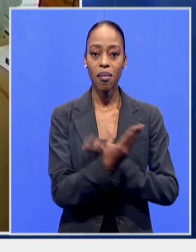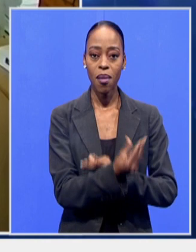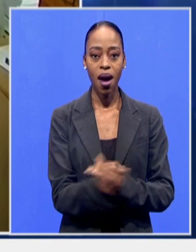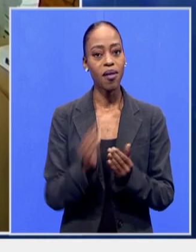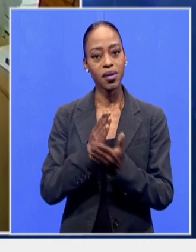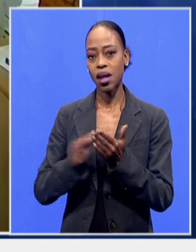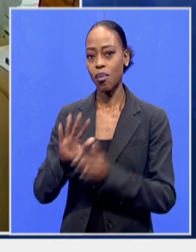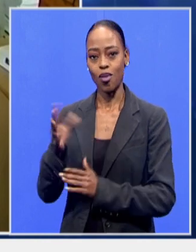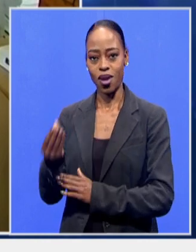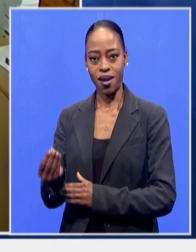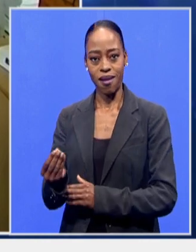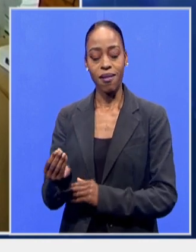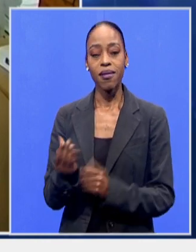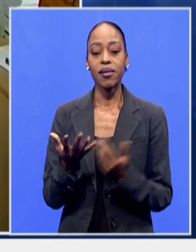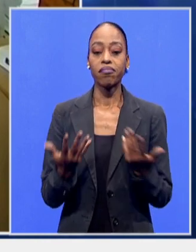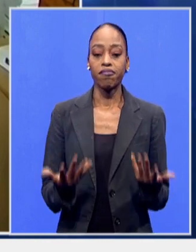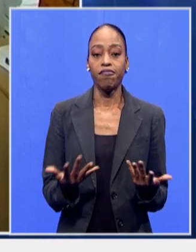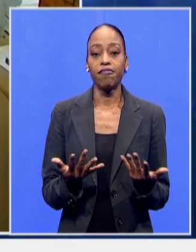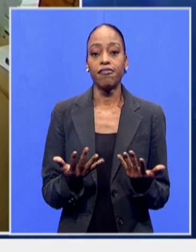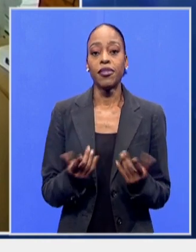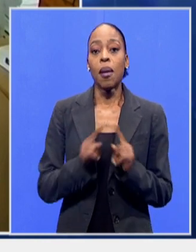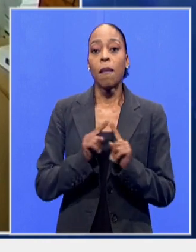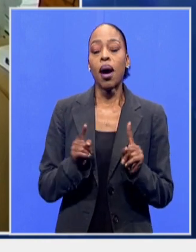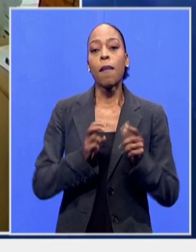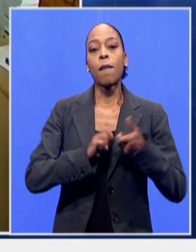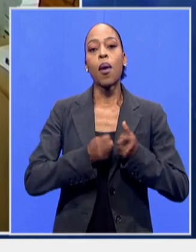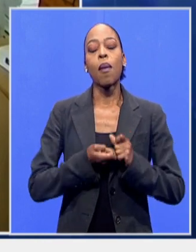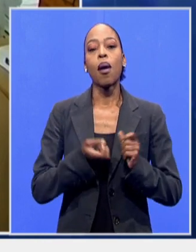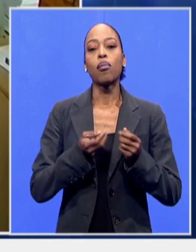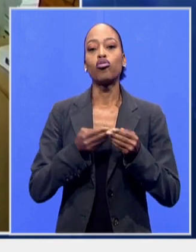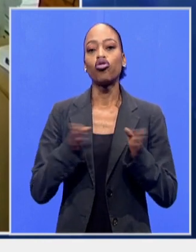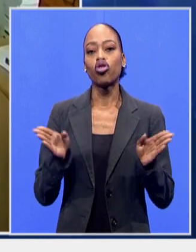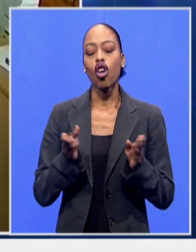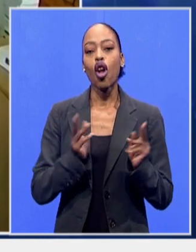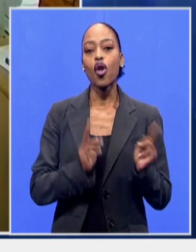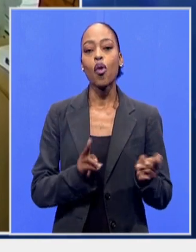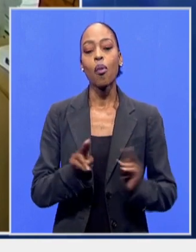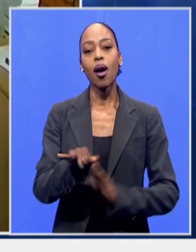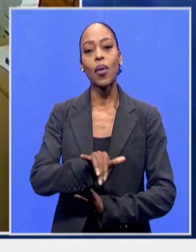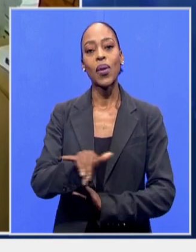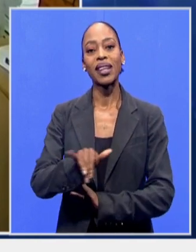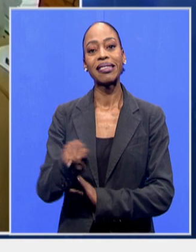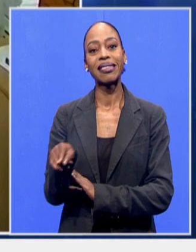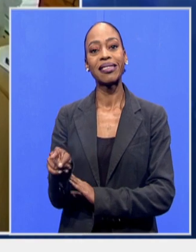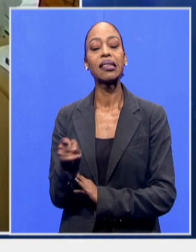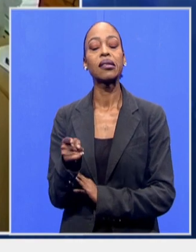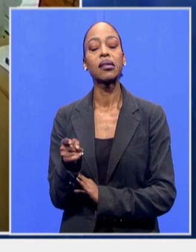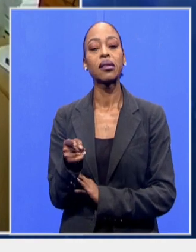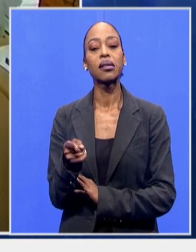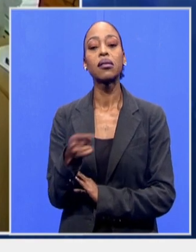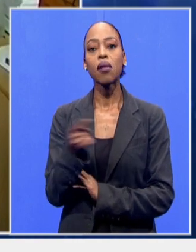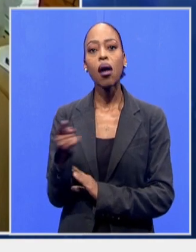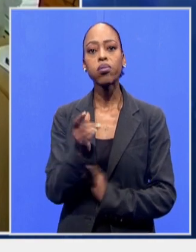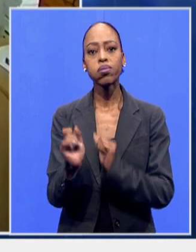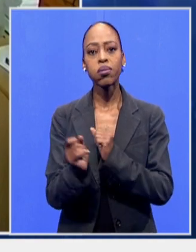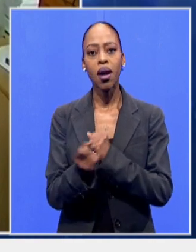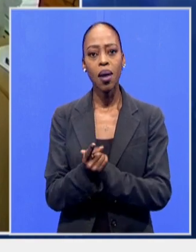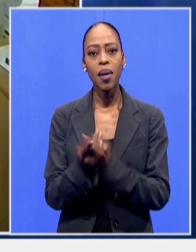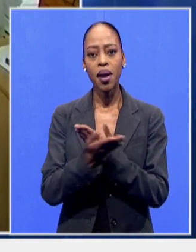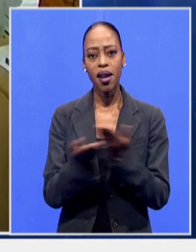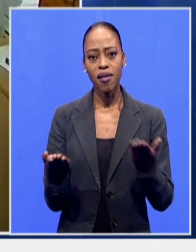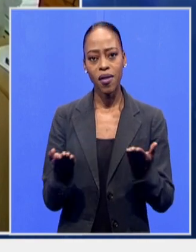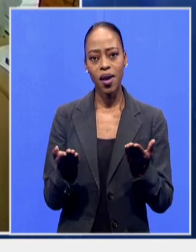that. The general problems are the ones that will be across the system,